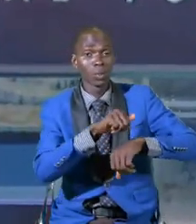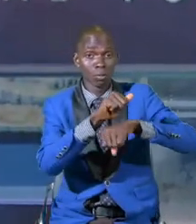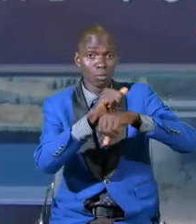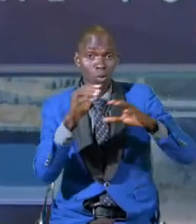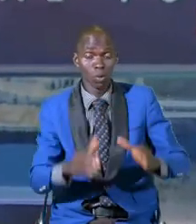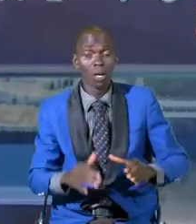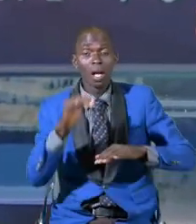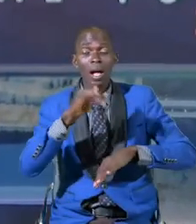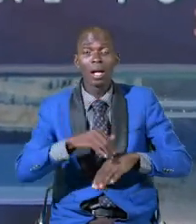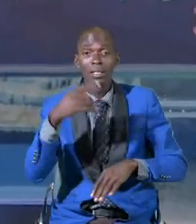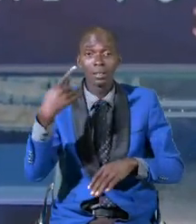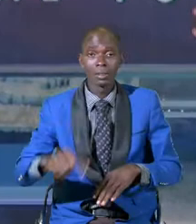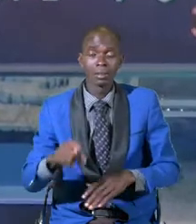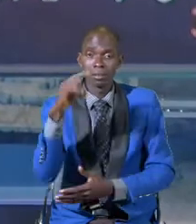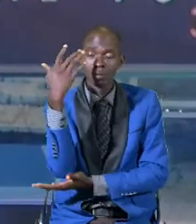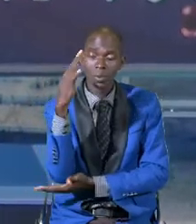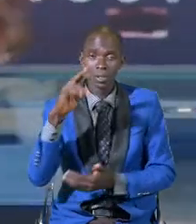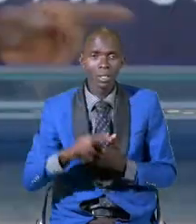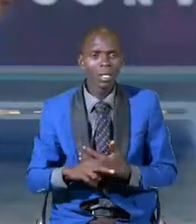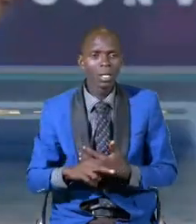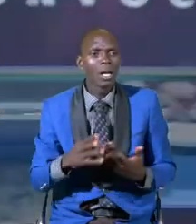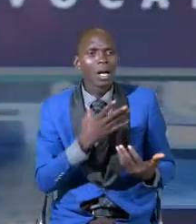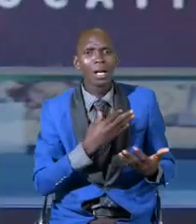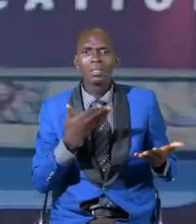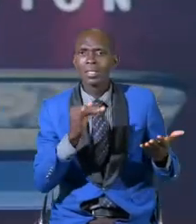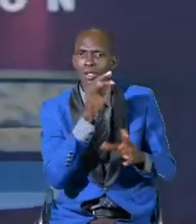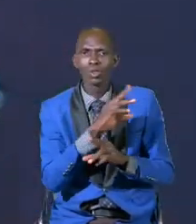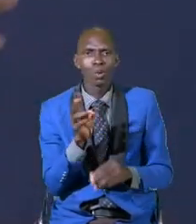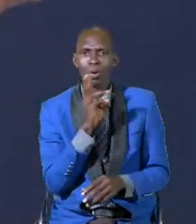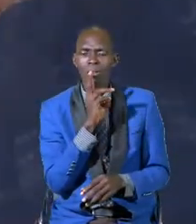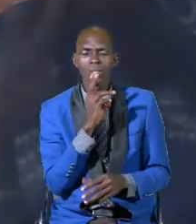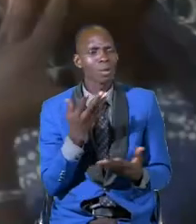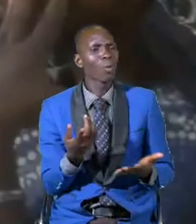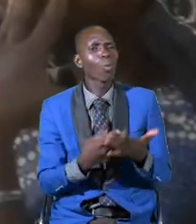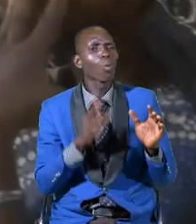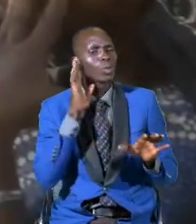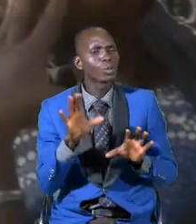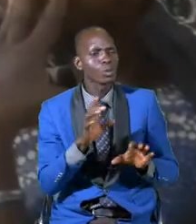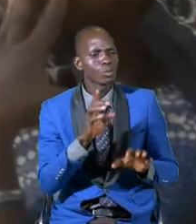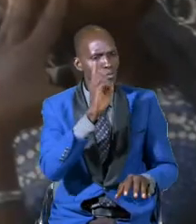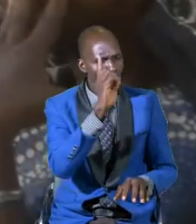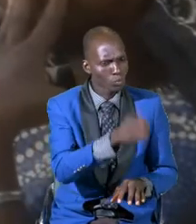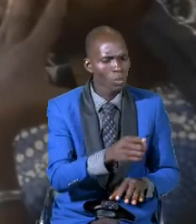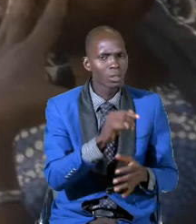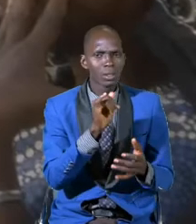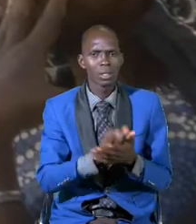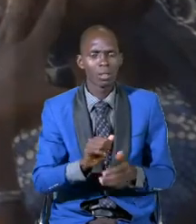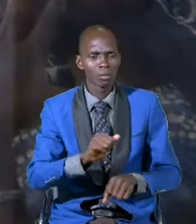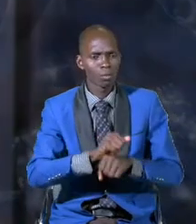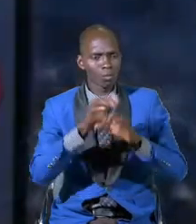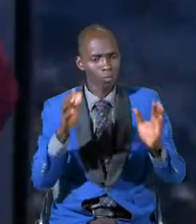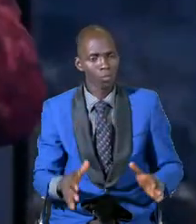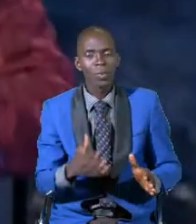and smite that rock. Action. And water came out. Now, we come to see. And